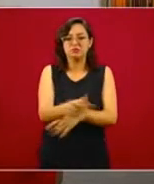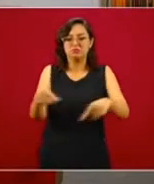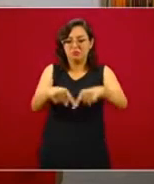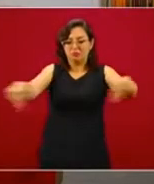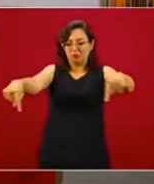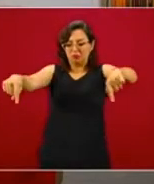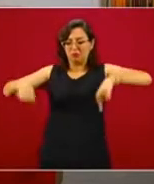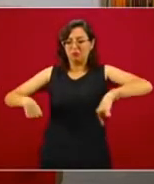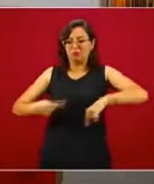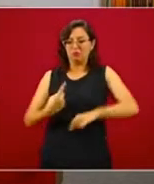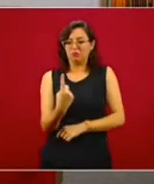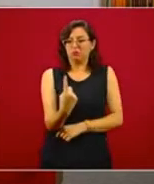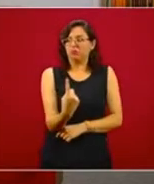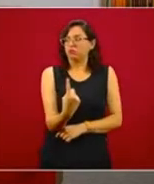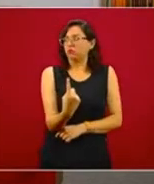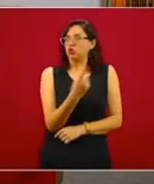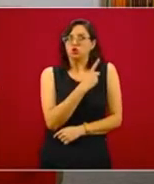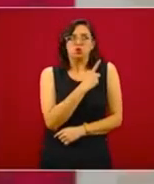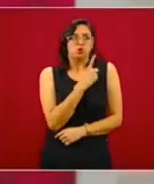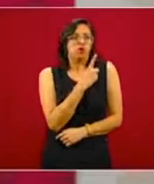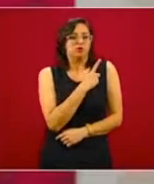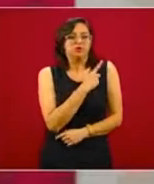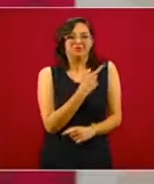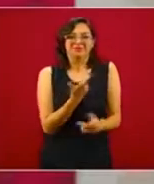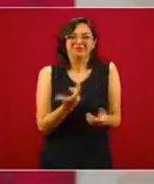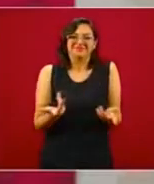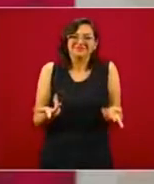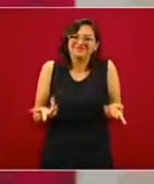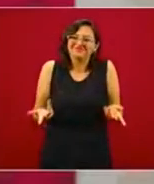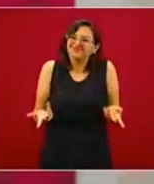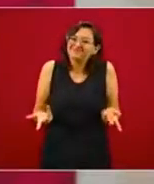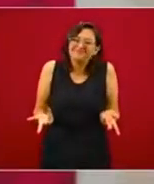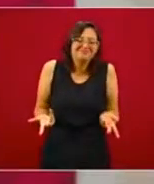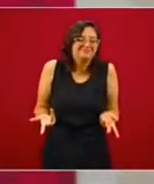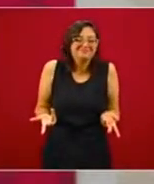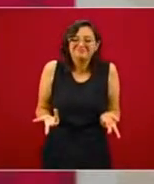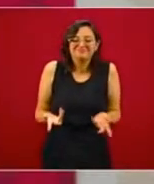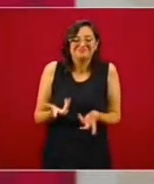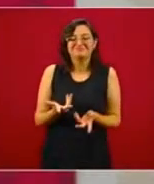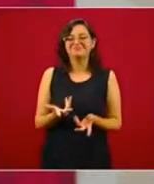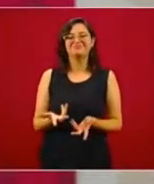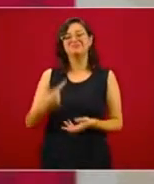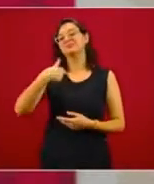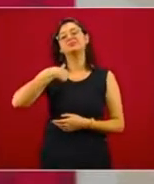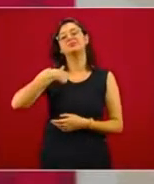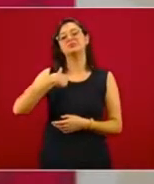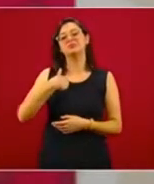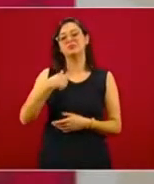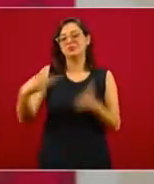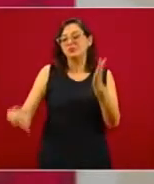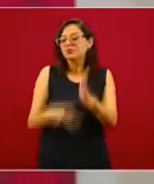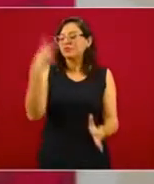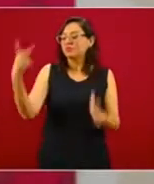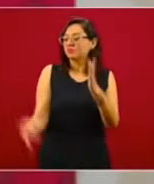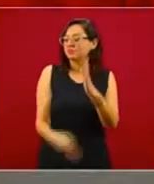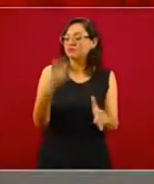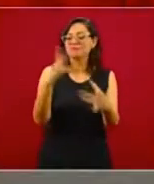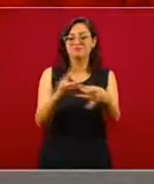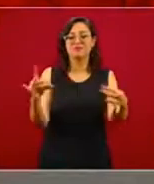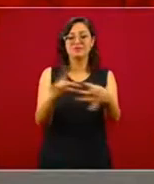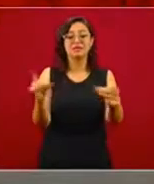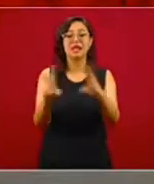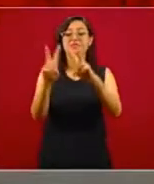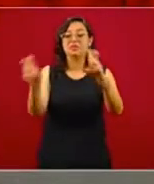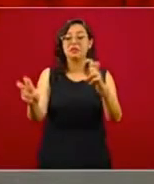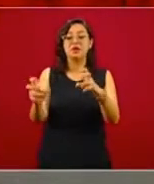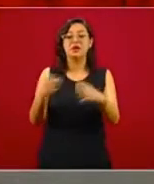to stay there and not going out from there. Now that we are going back to school, and this is something I